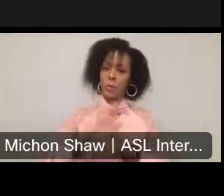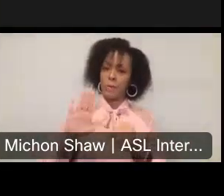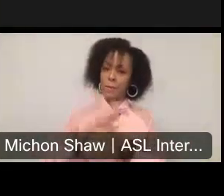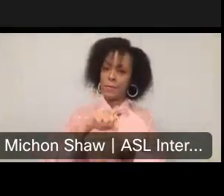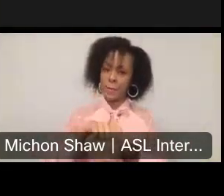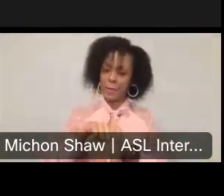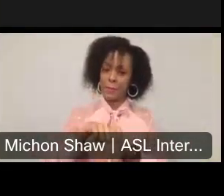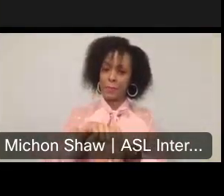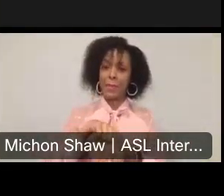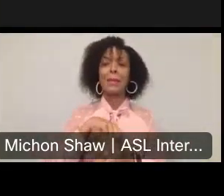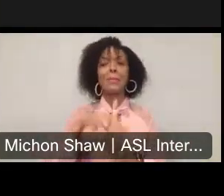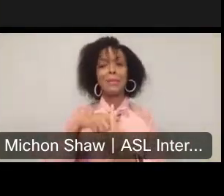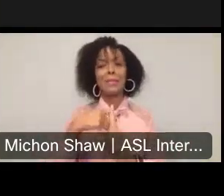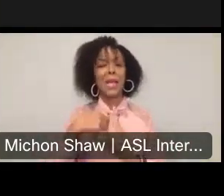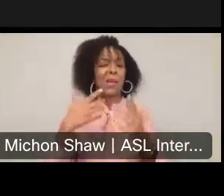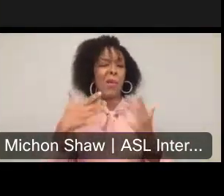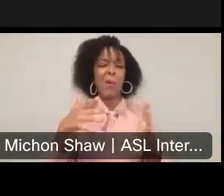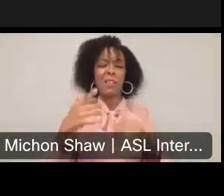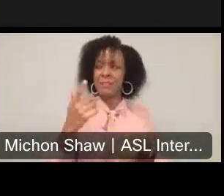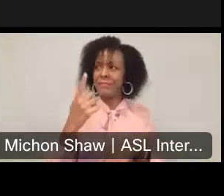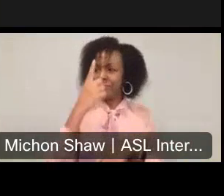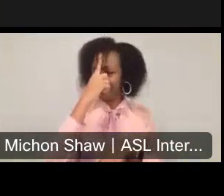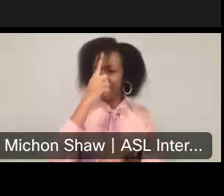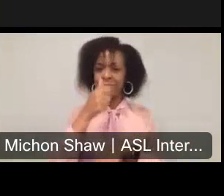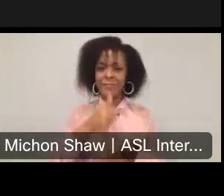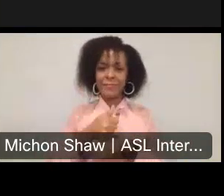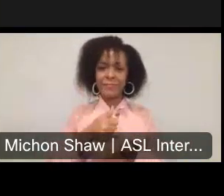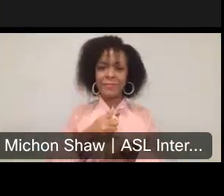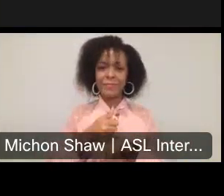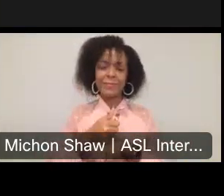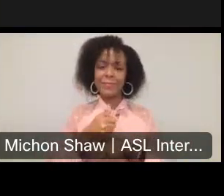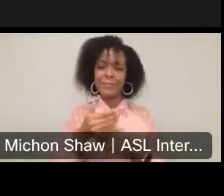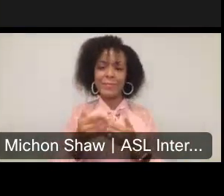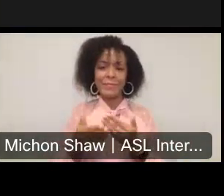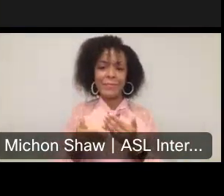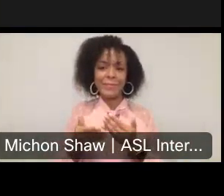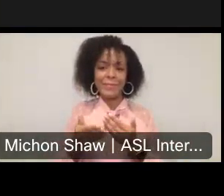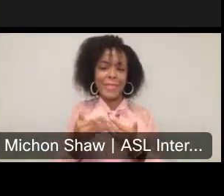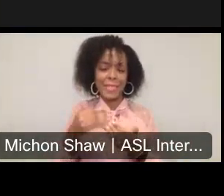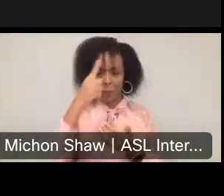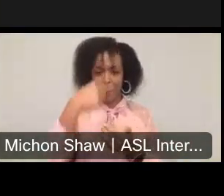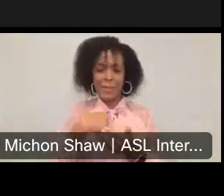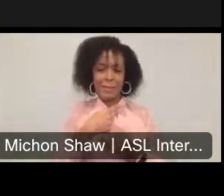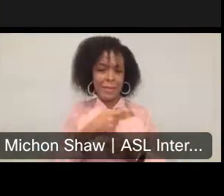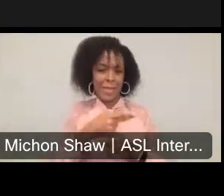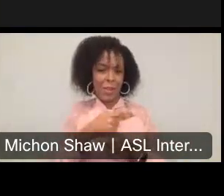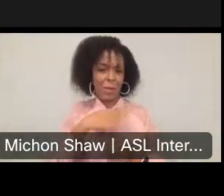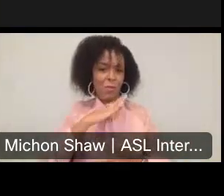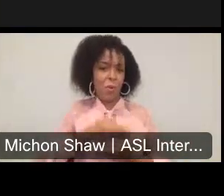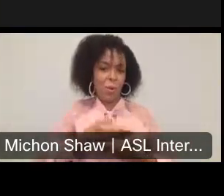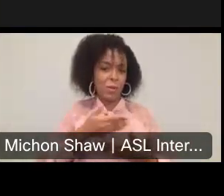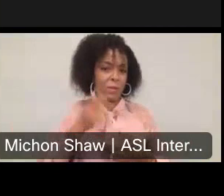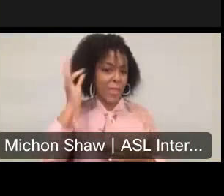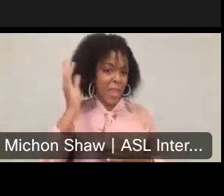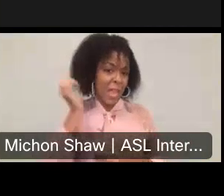that kind of mindset because it made it for me easy for caring for her hair on a daily basis, because it was super